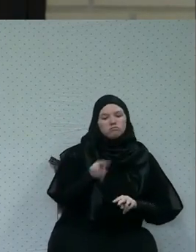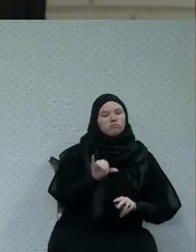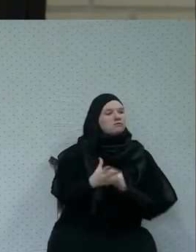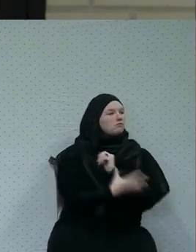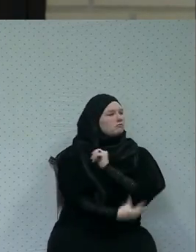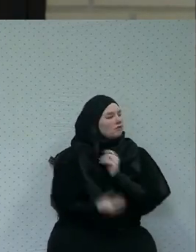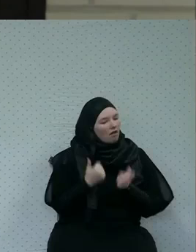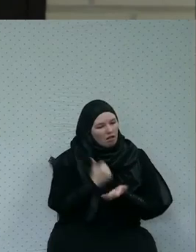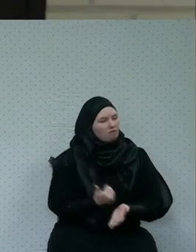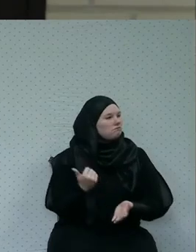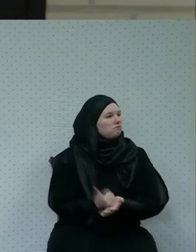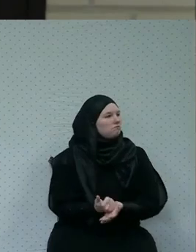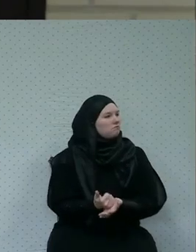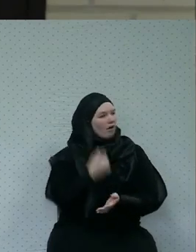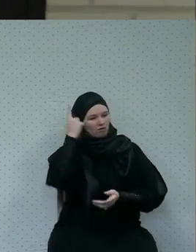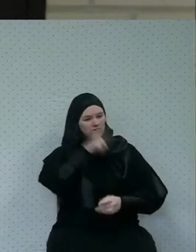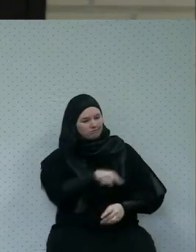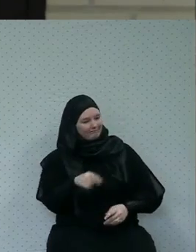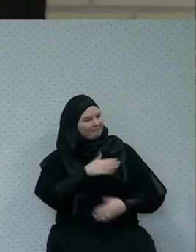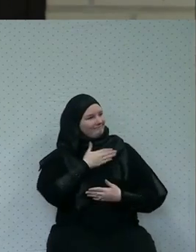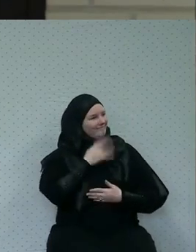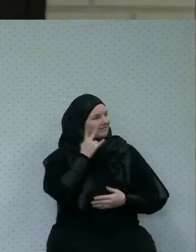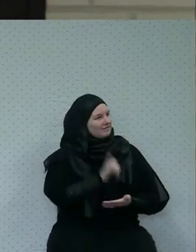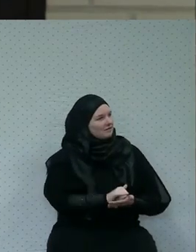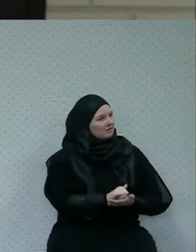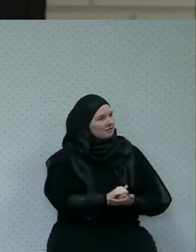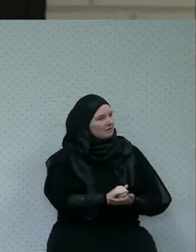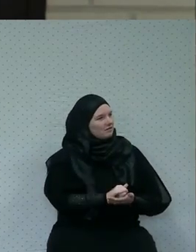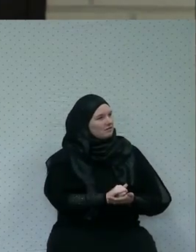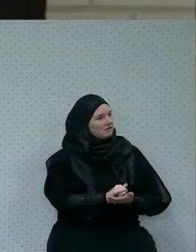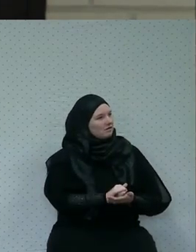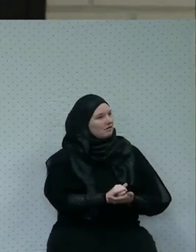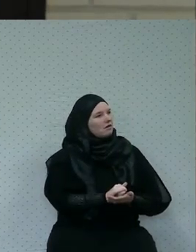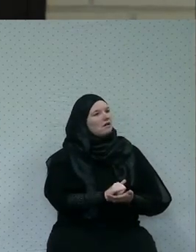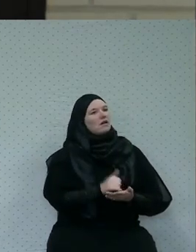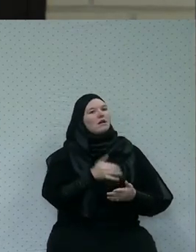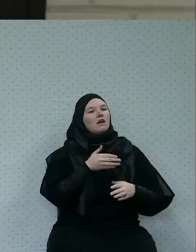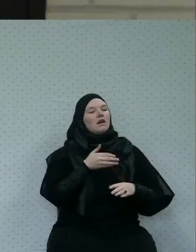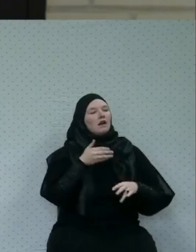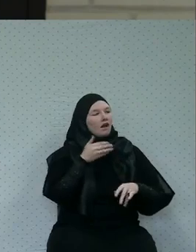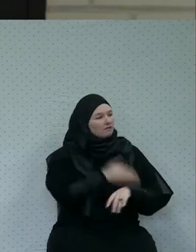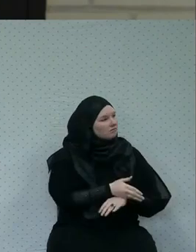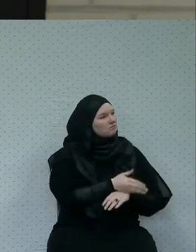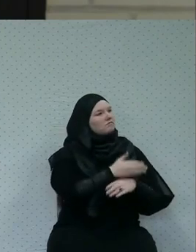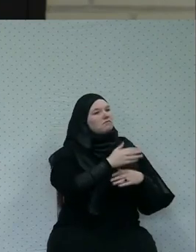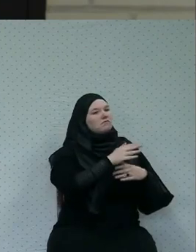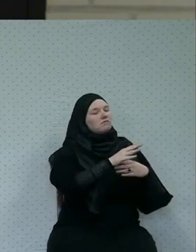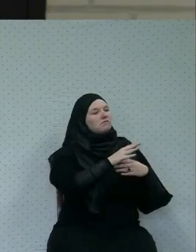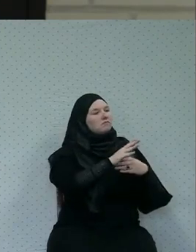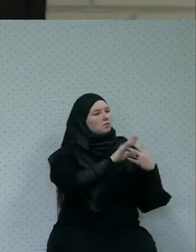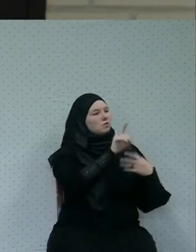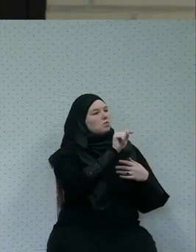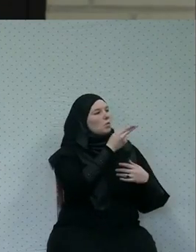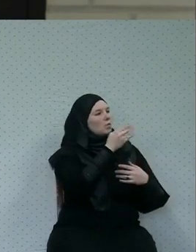other. Most of Allah's expectations after Tawheed and Ibadah are related